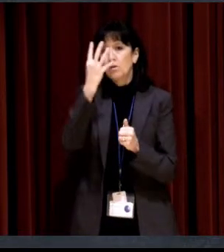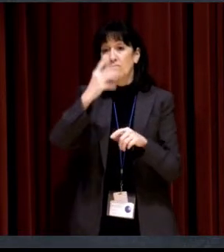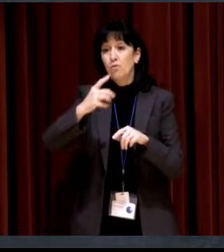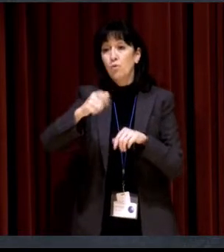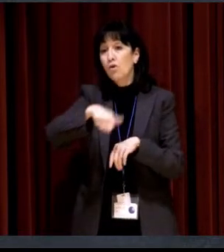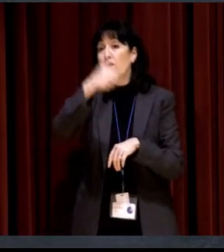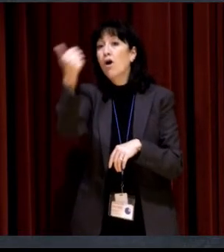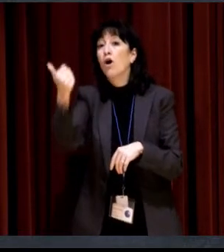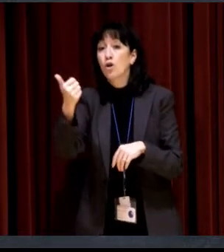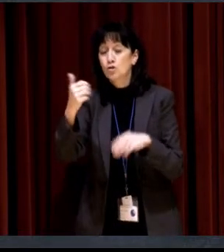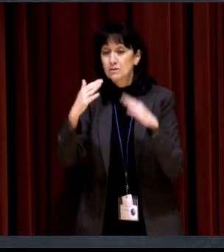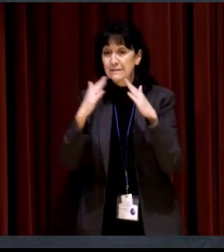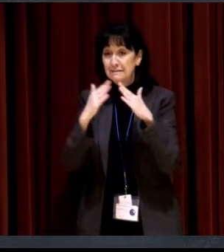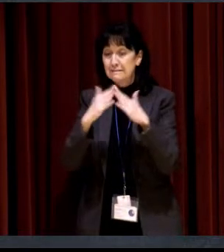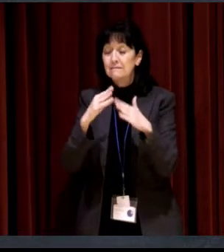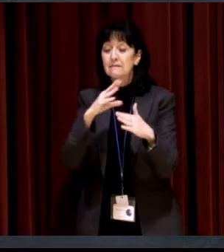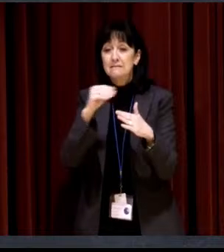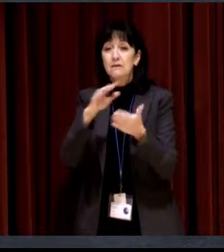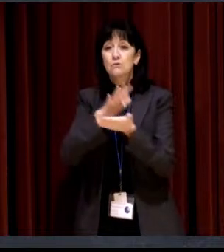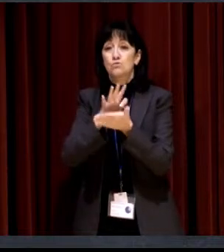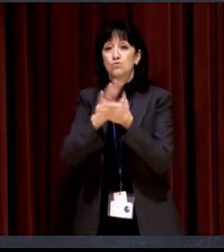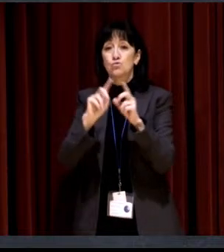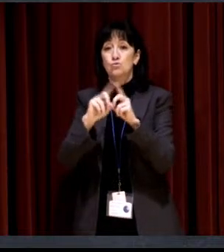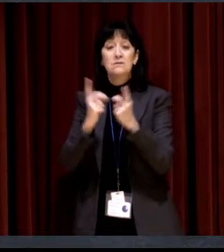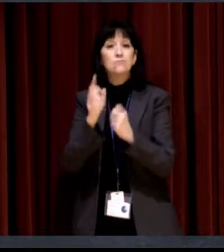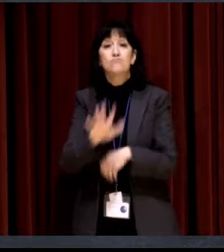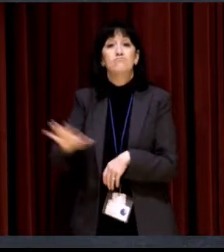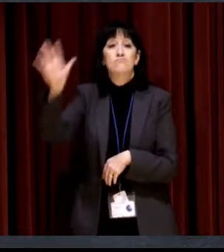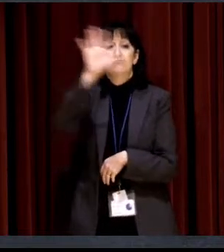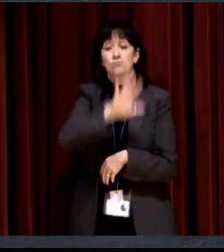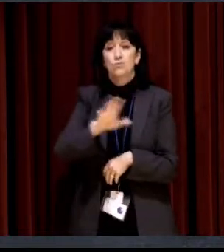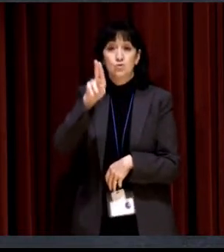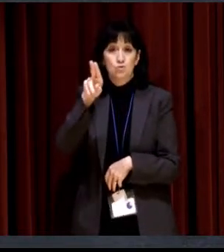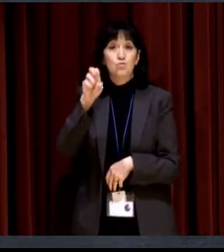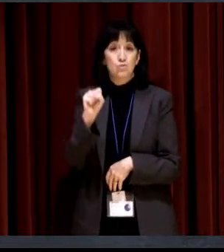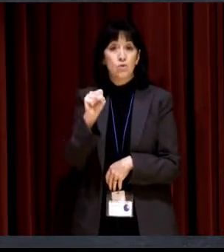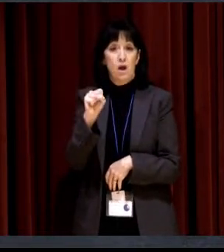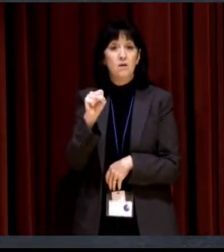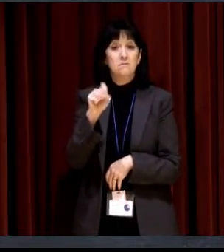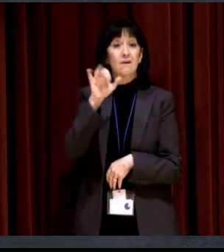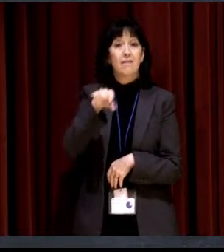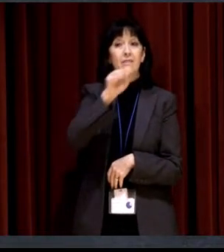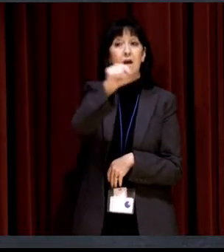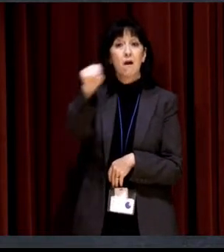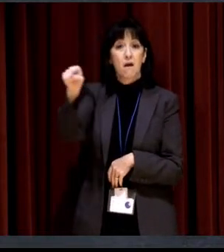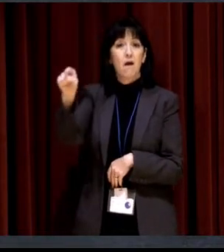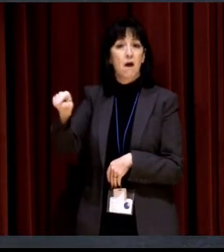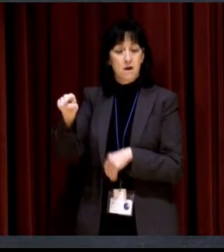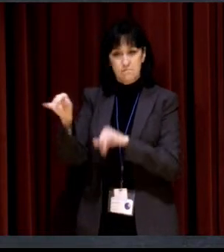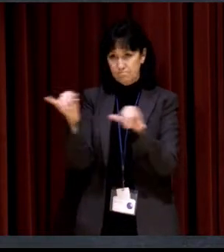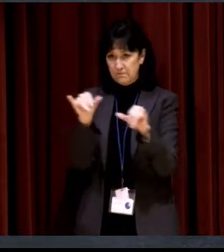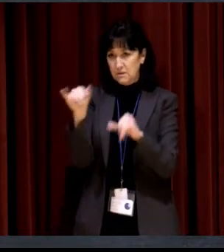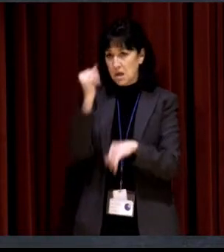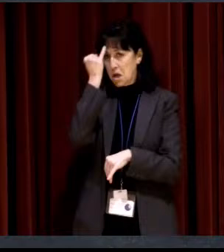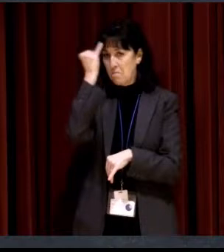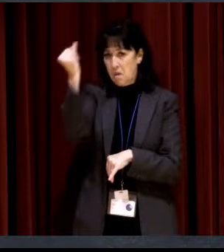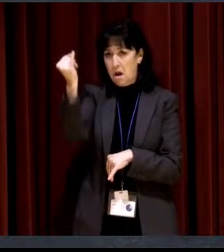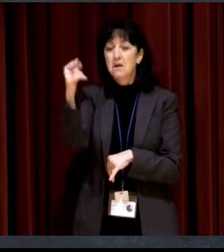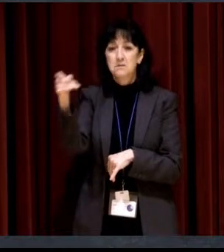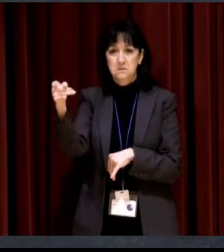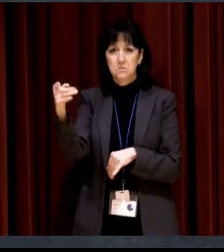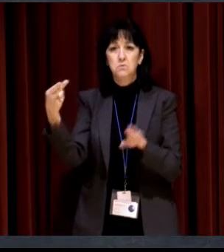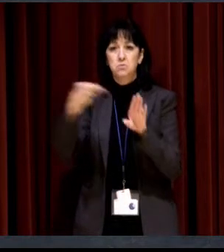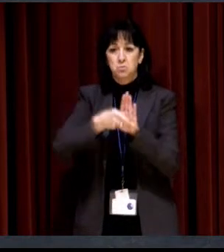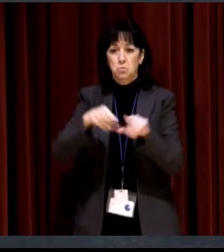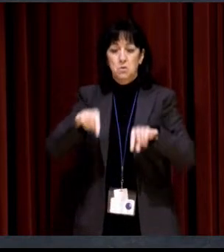districts across the country that employ this approach. And I know a lot of questions were answered, a lot of questions